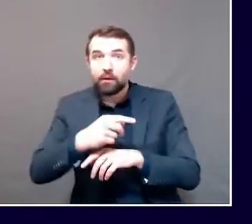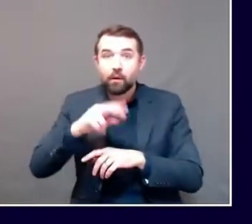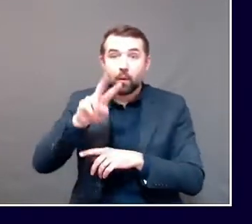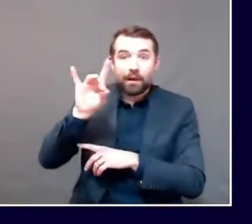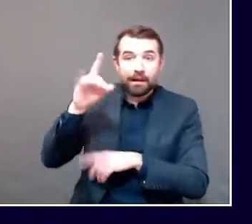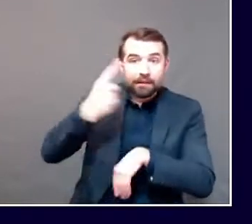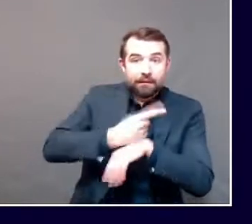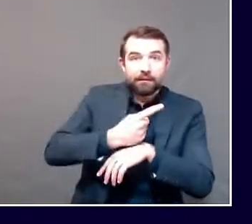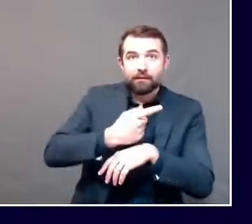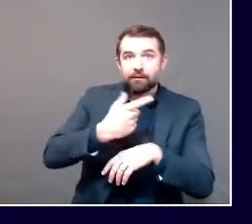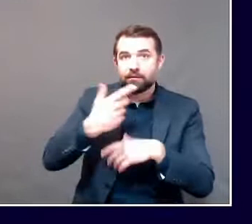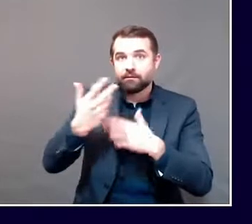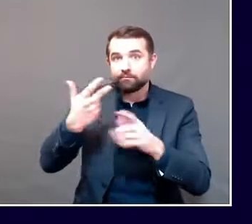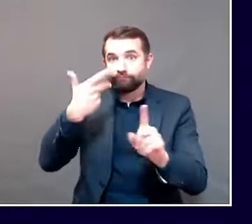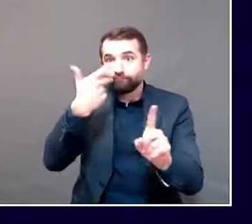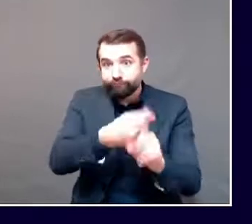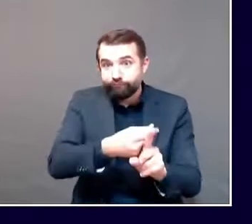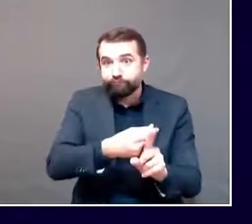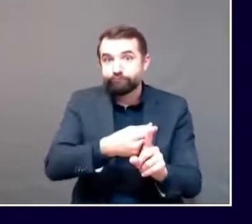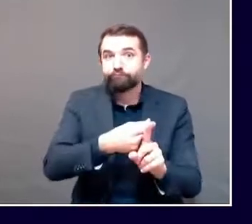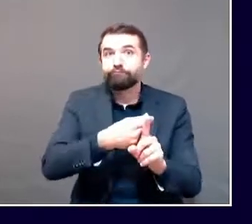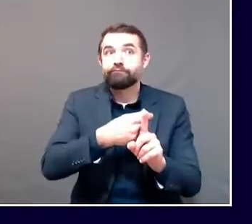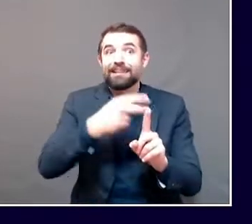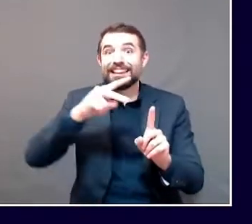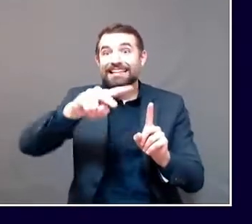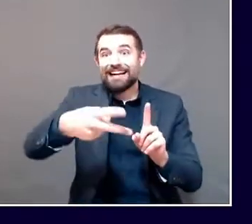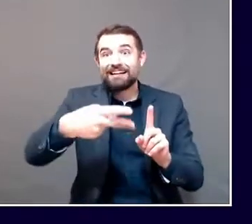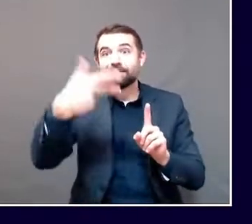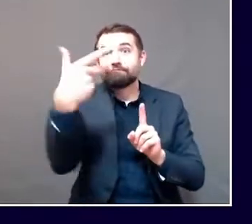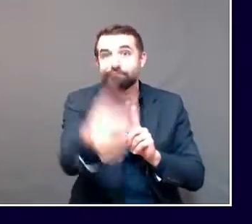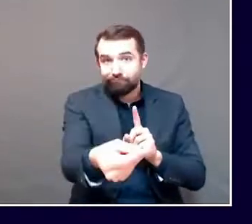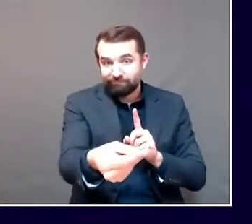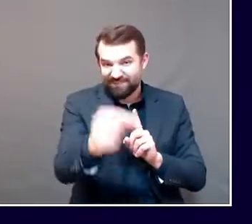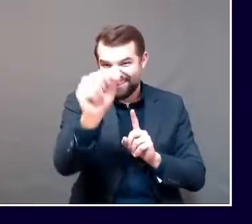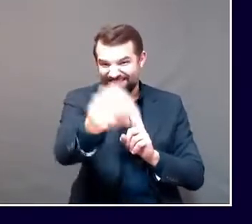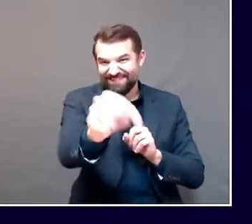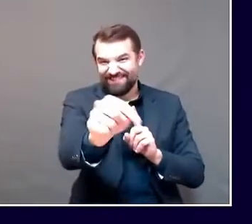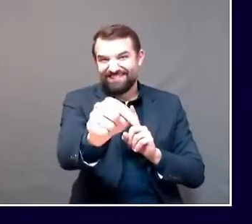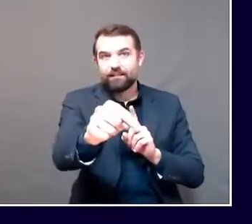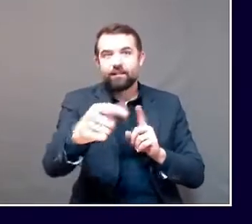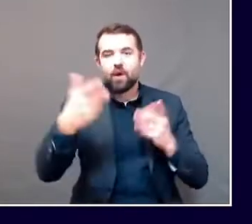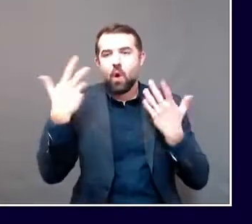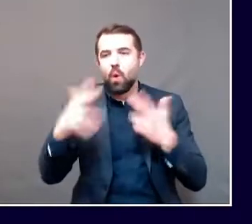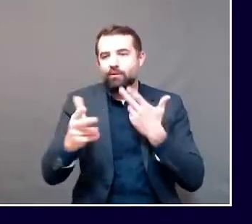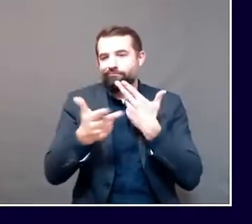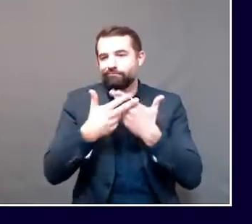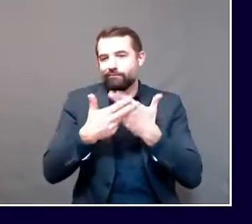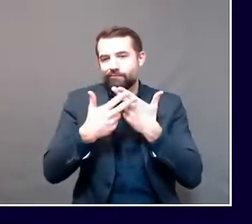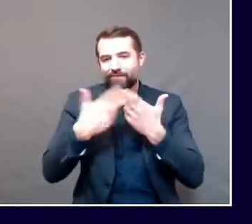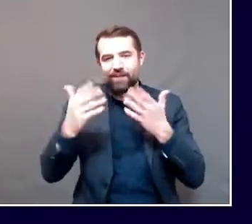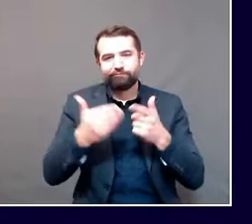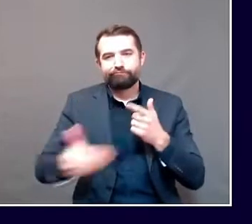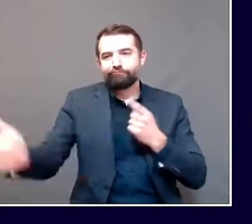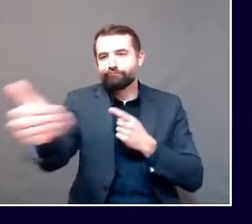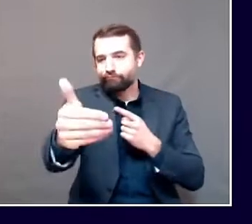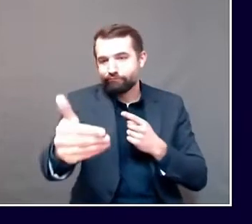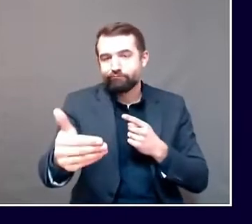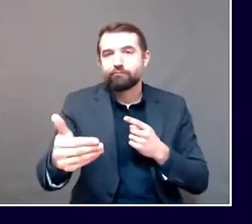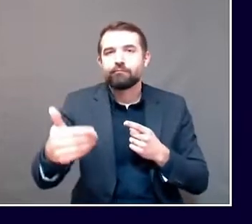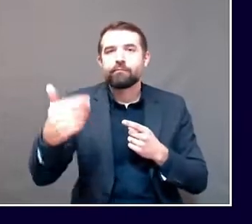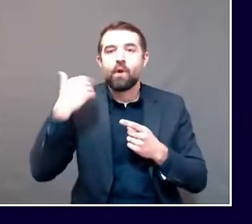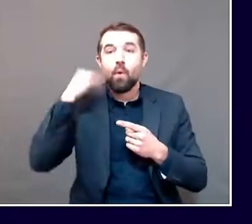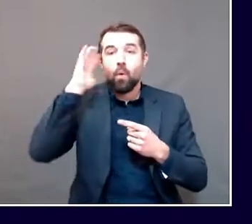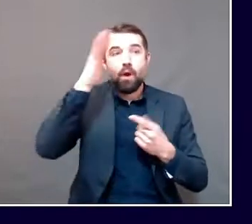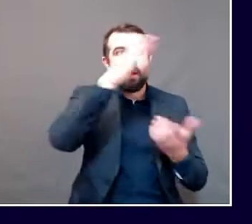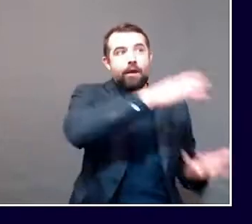for that second round, they are being delivered to the state of Maine so that they can be given out as that second dose. Indeed, this